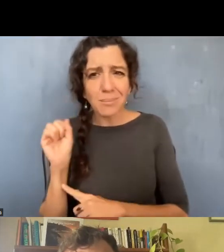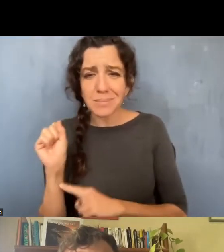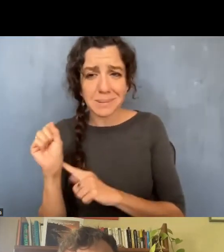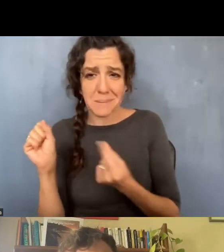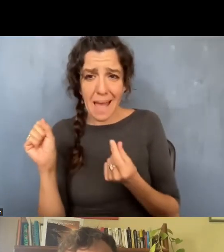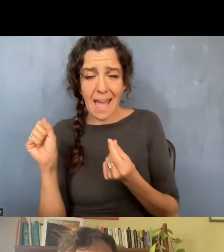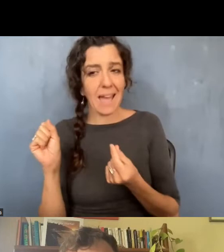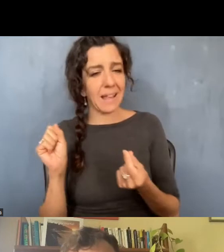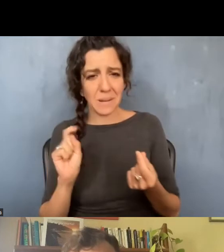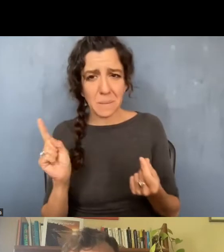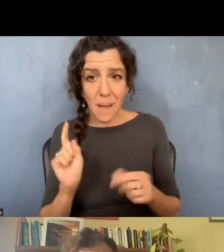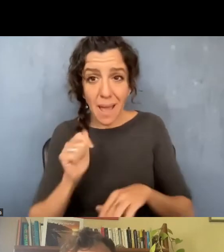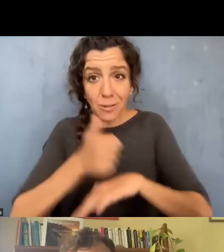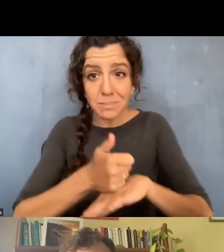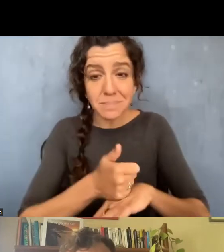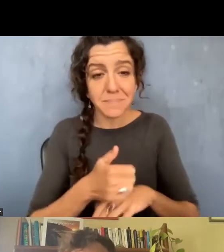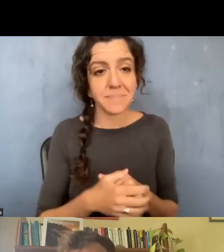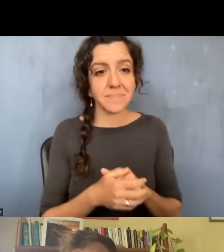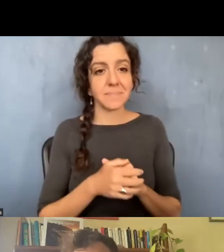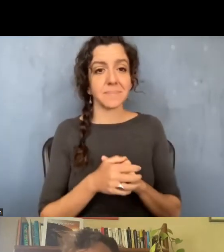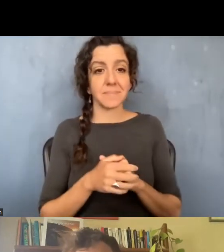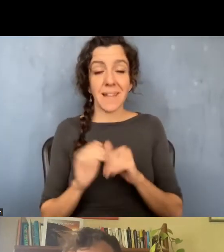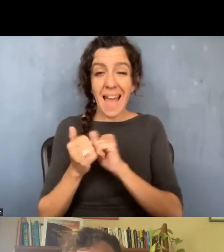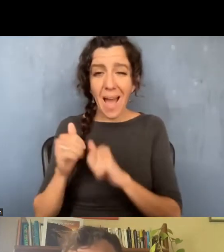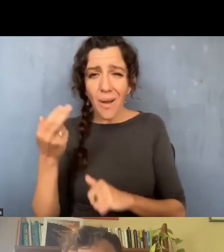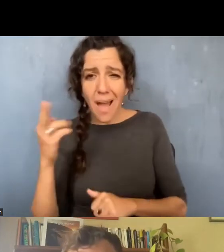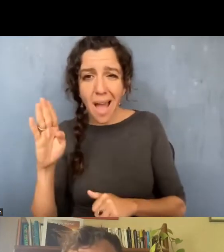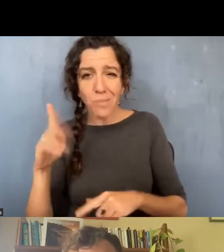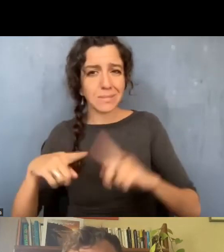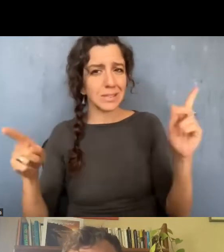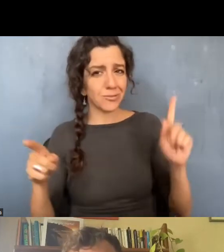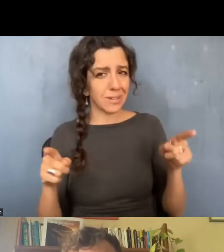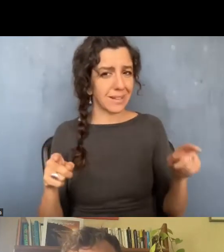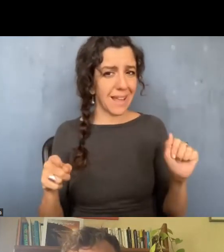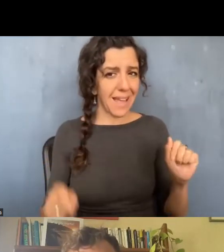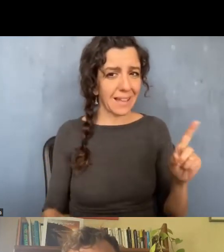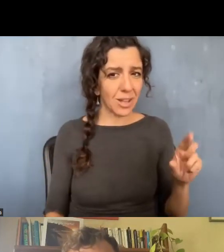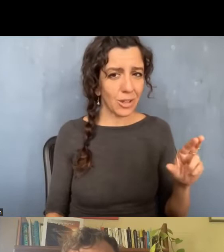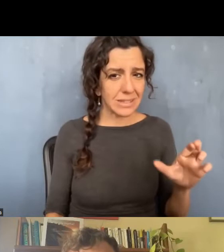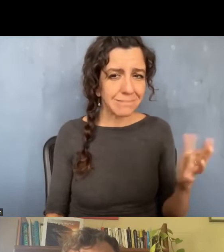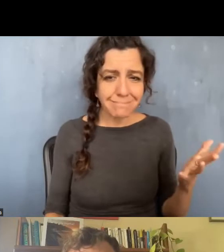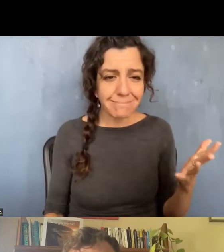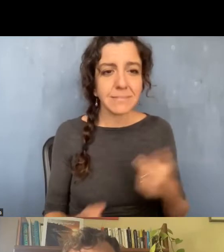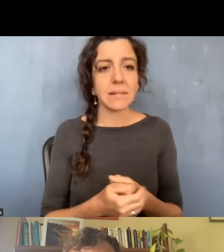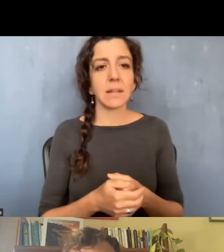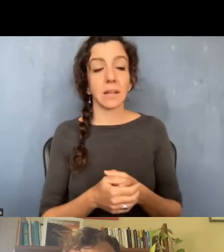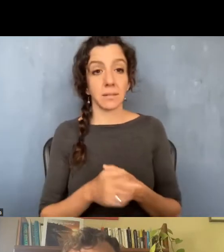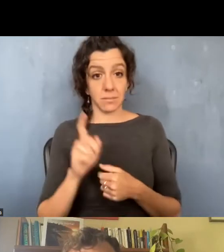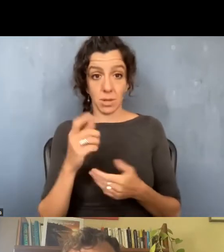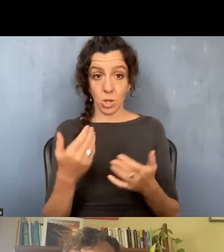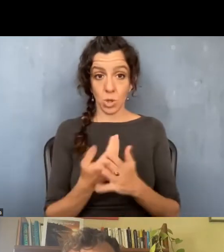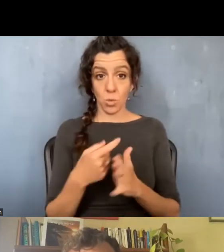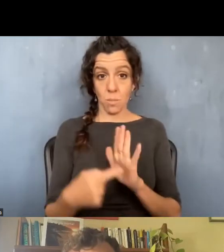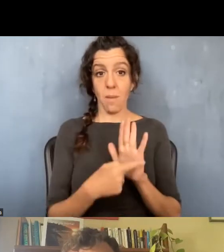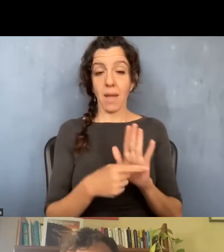will they be located? How are hubs different from ADRCs? Will the new model